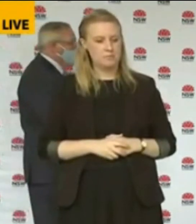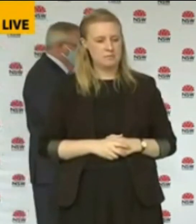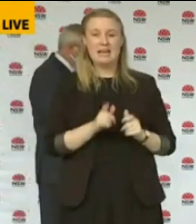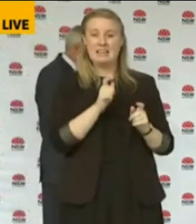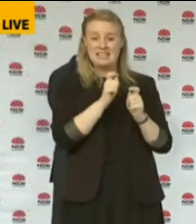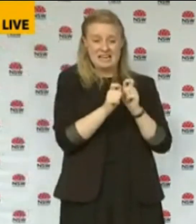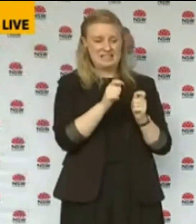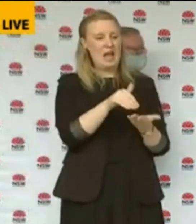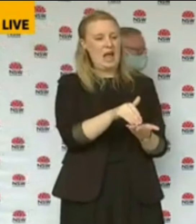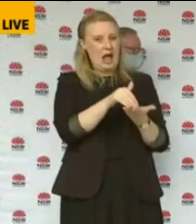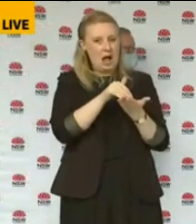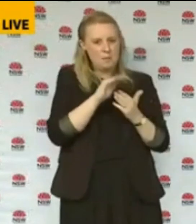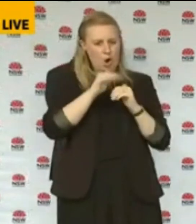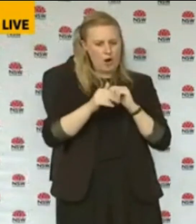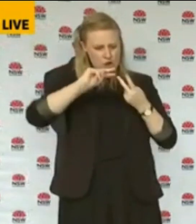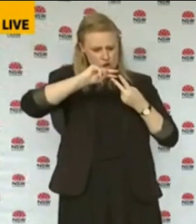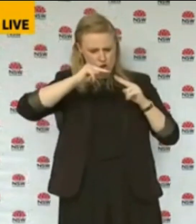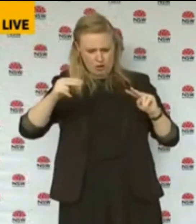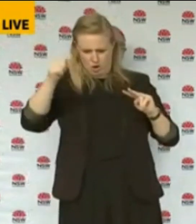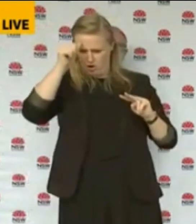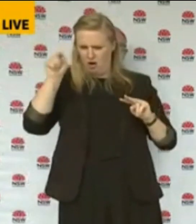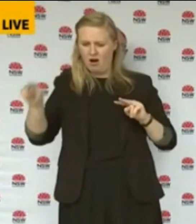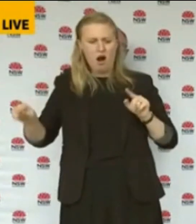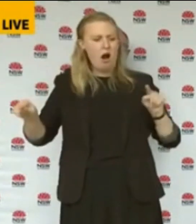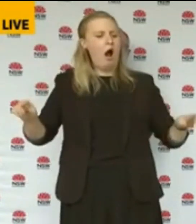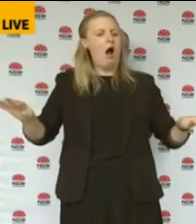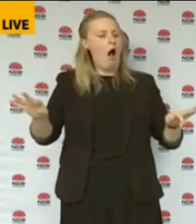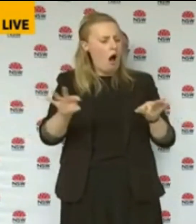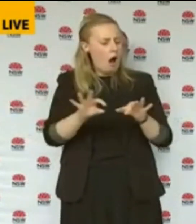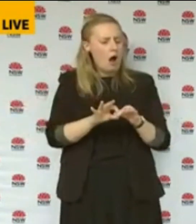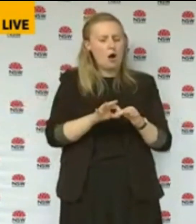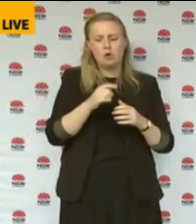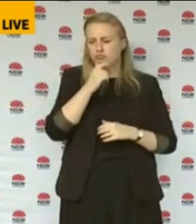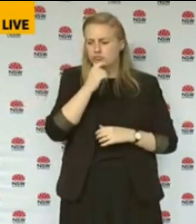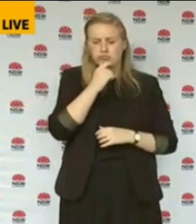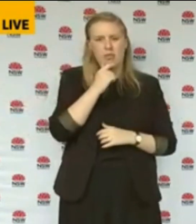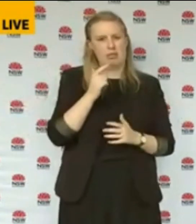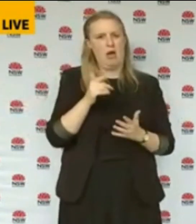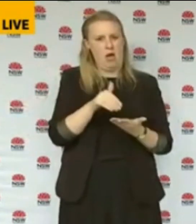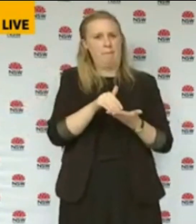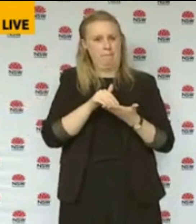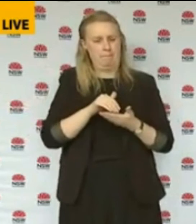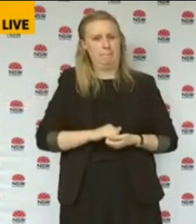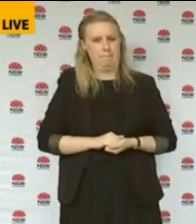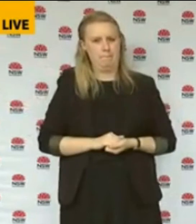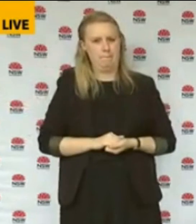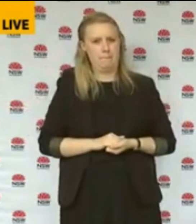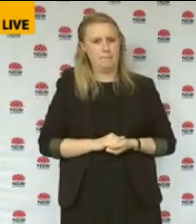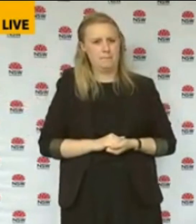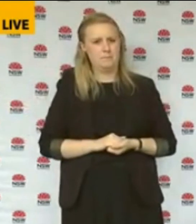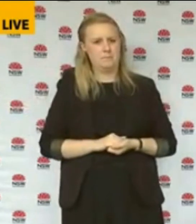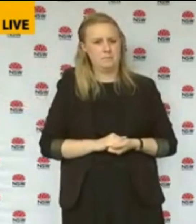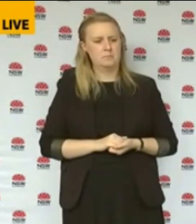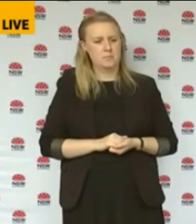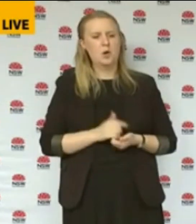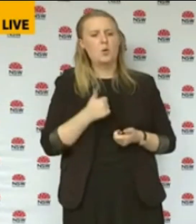escape. Our priority at the moment is making sure that we have an even earlier warning system, which is making sure we test thoroughly